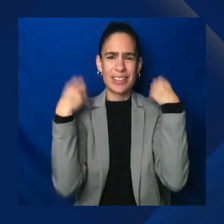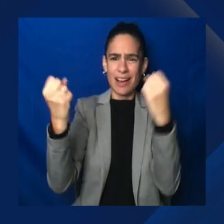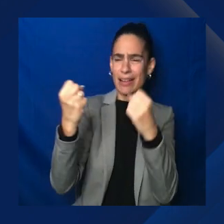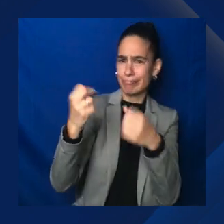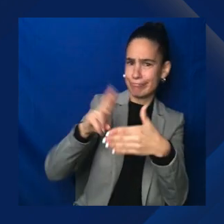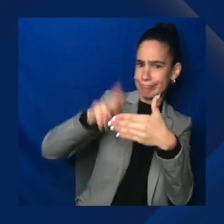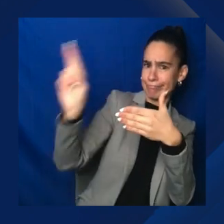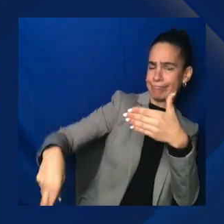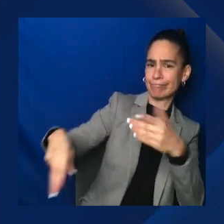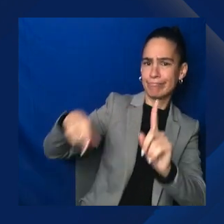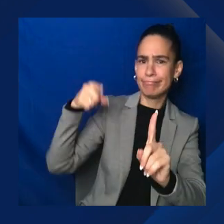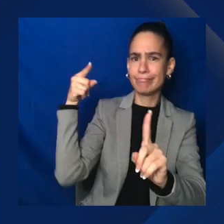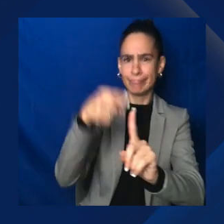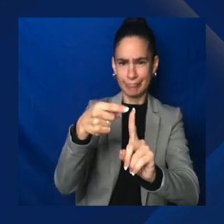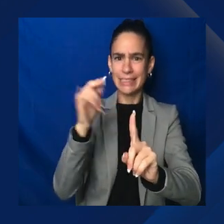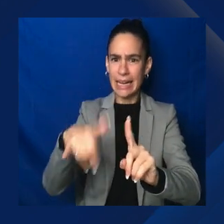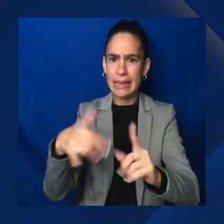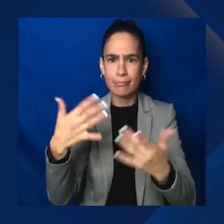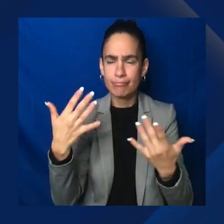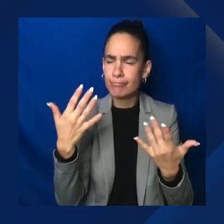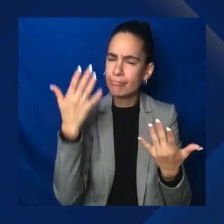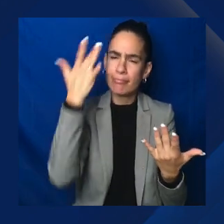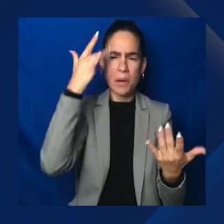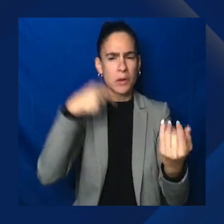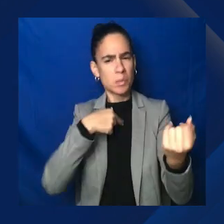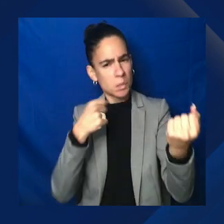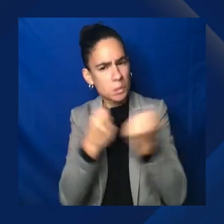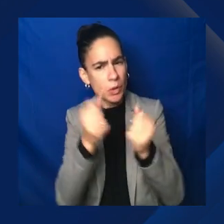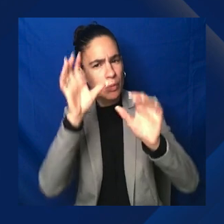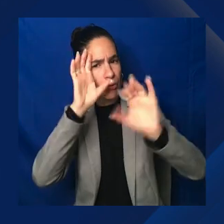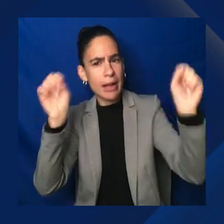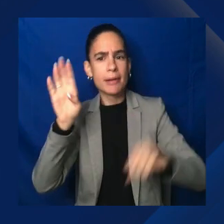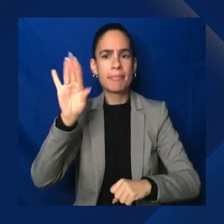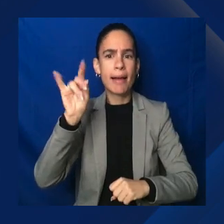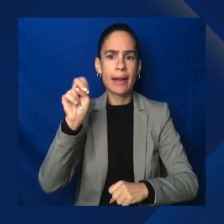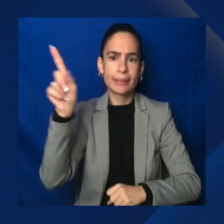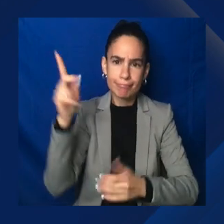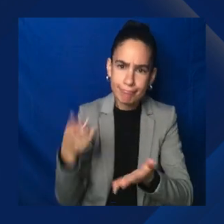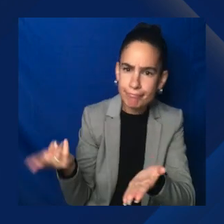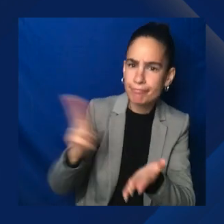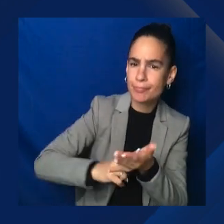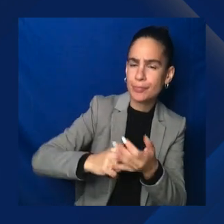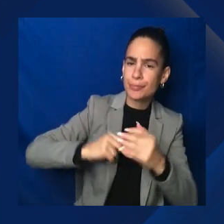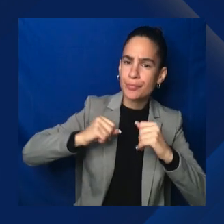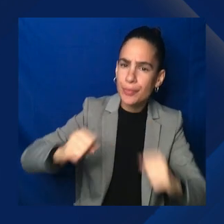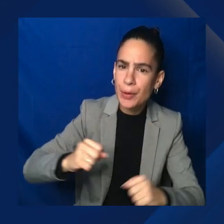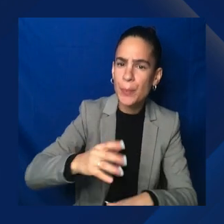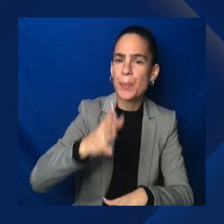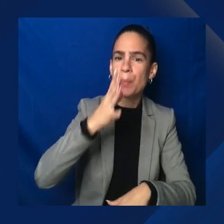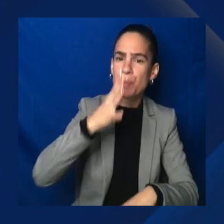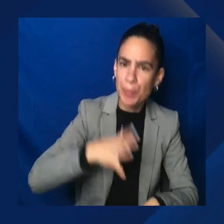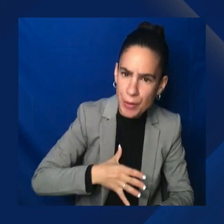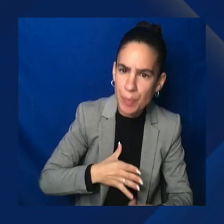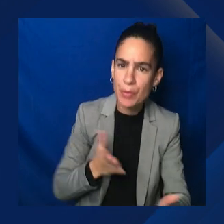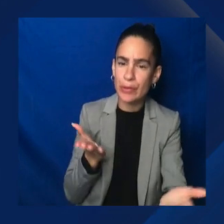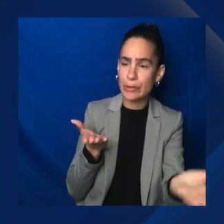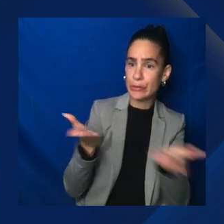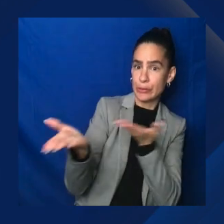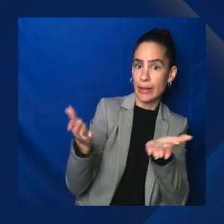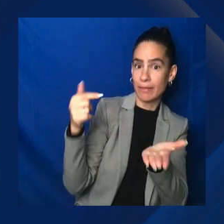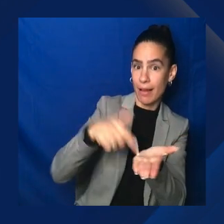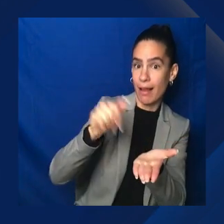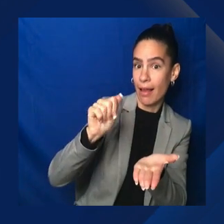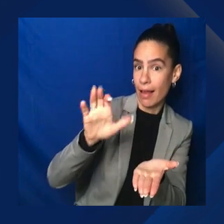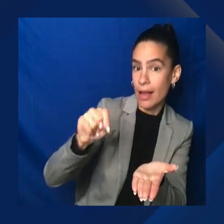President Biden signing into law the Protecting Women Who Serve Act. We must continue to do everything we can to pass